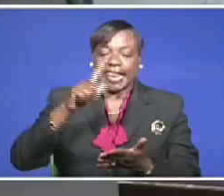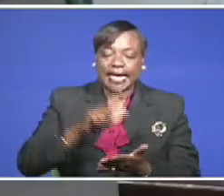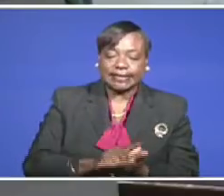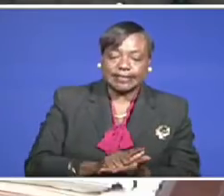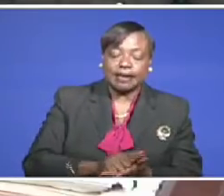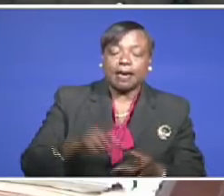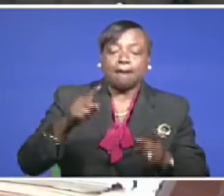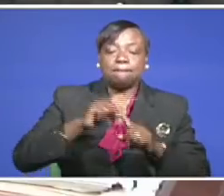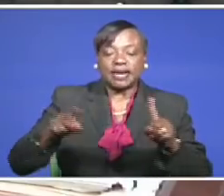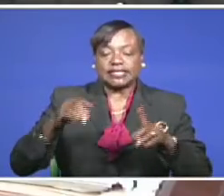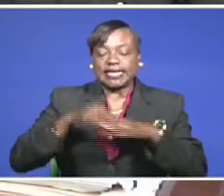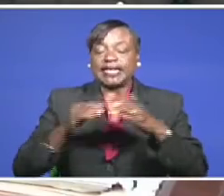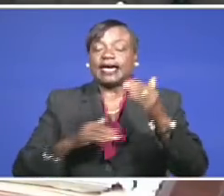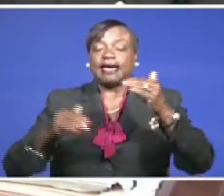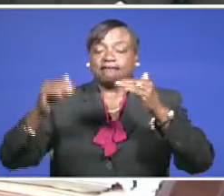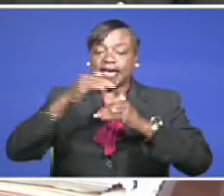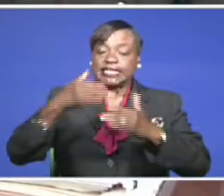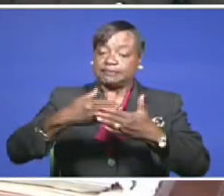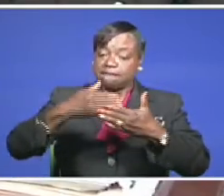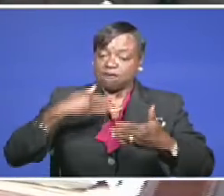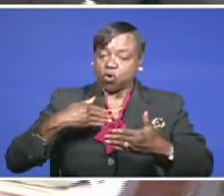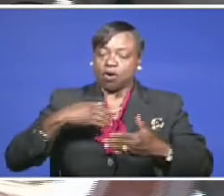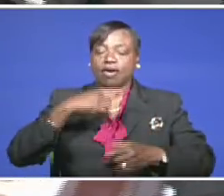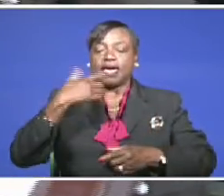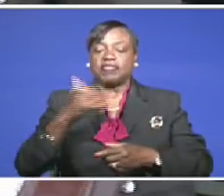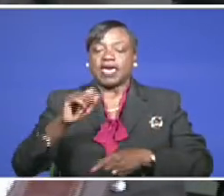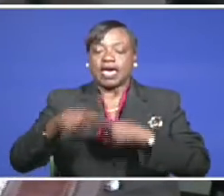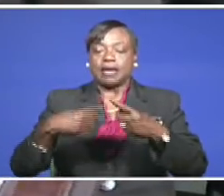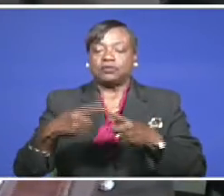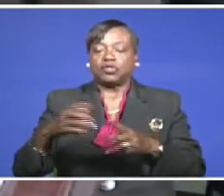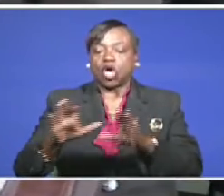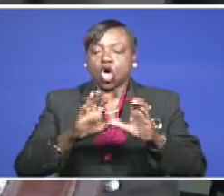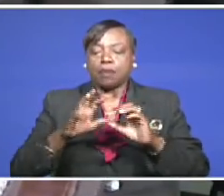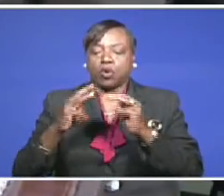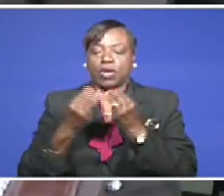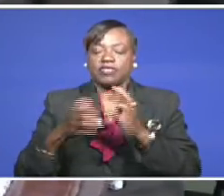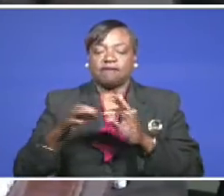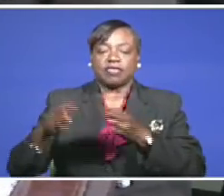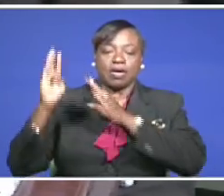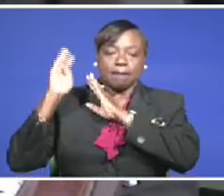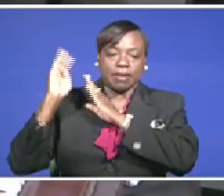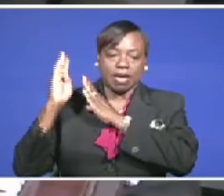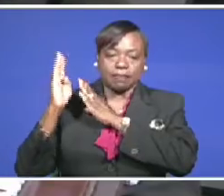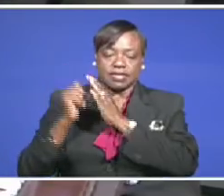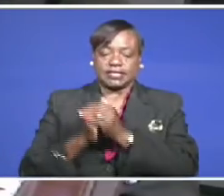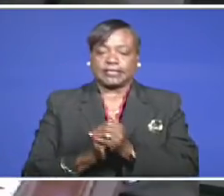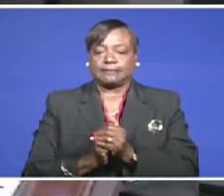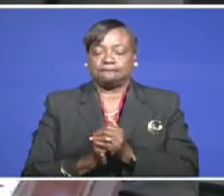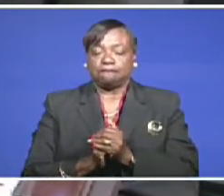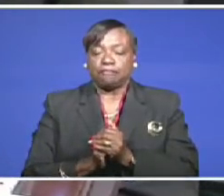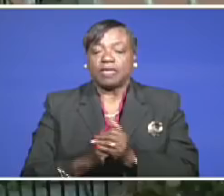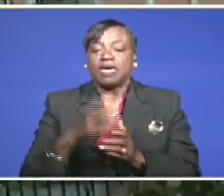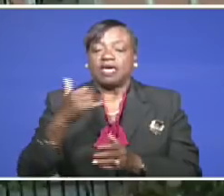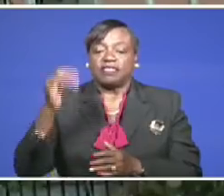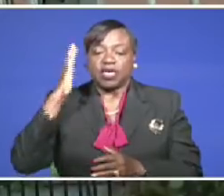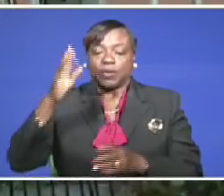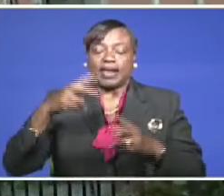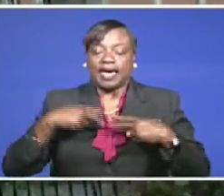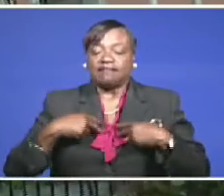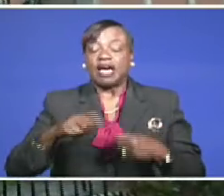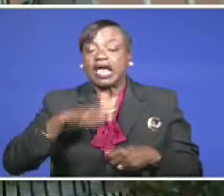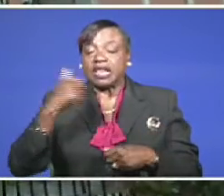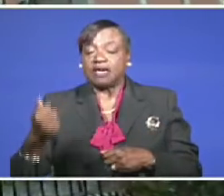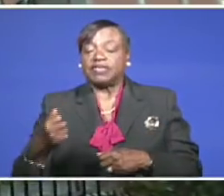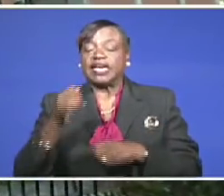Commonwealth of the Bahamas. The Grand Bahama native says the Immigration Department will roll out another initiative to deal with repatriated